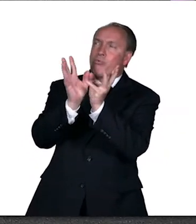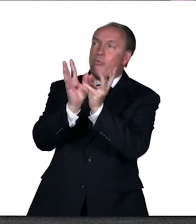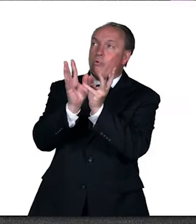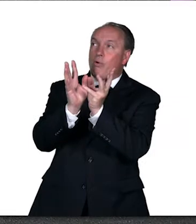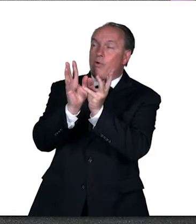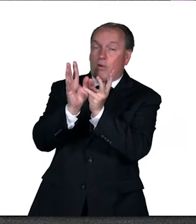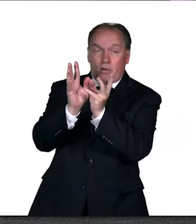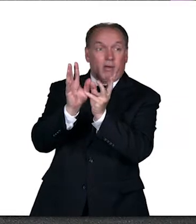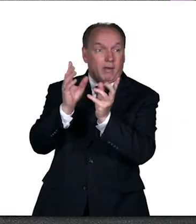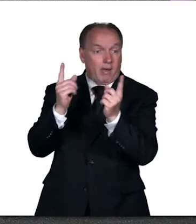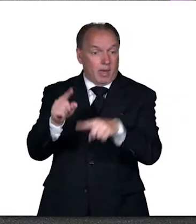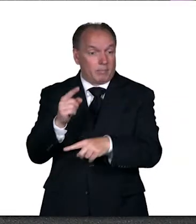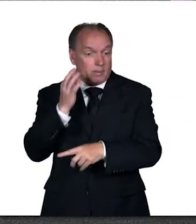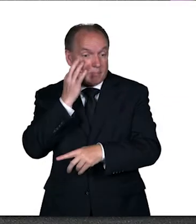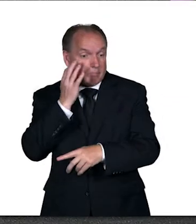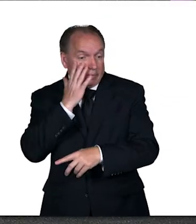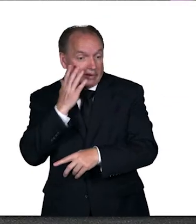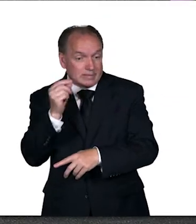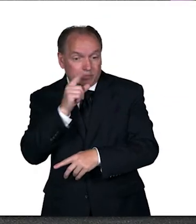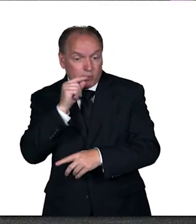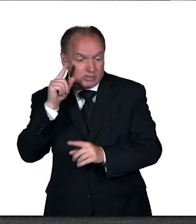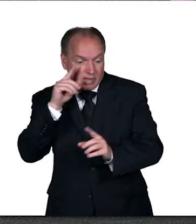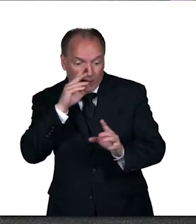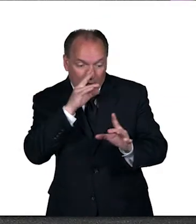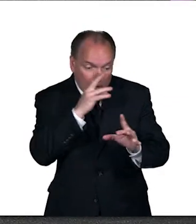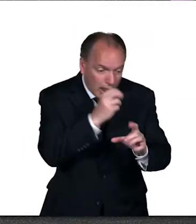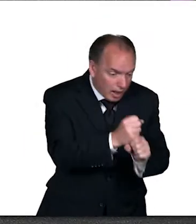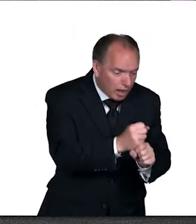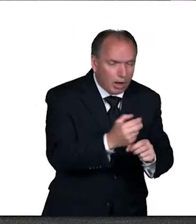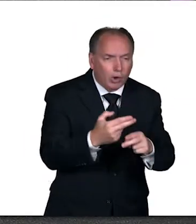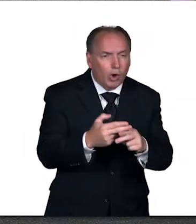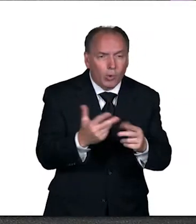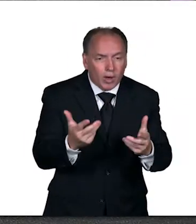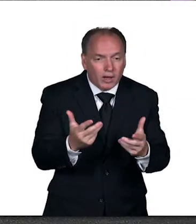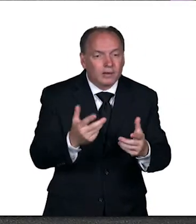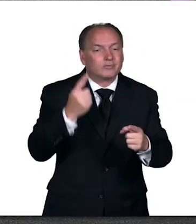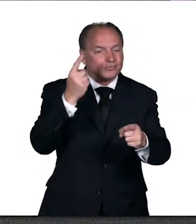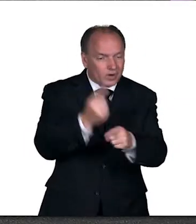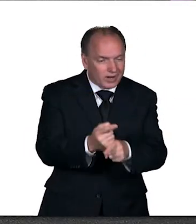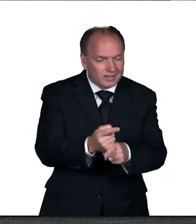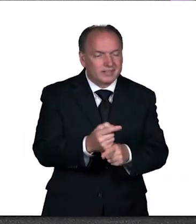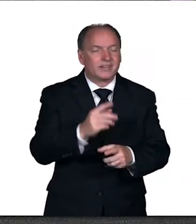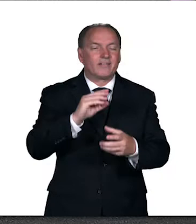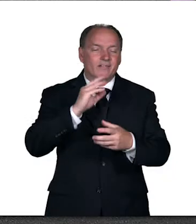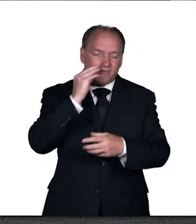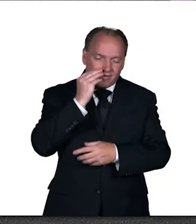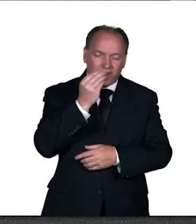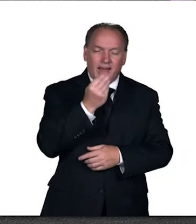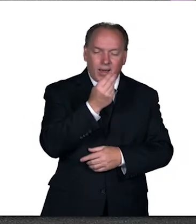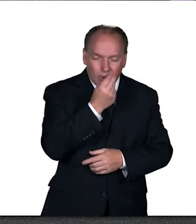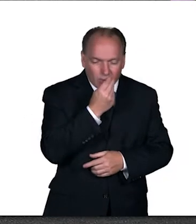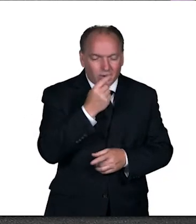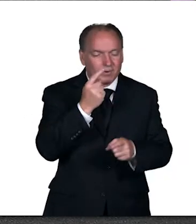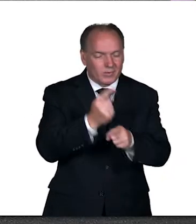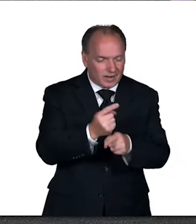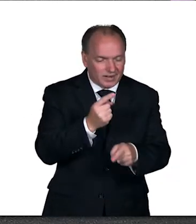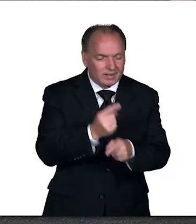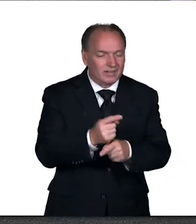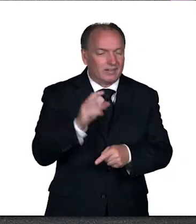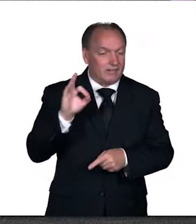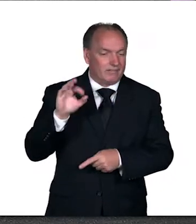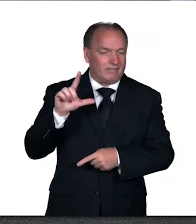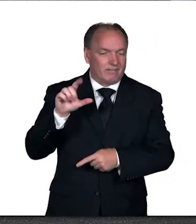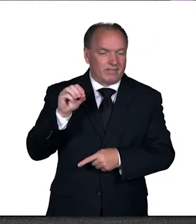the birds. Right, what was that part of our plant called? Right, it was the flower. Great